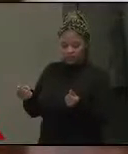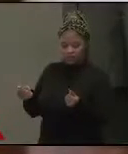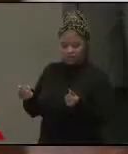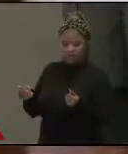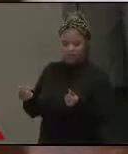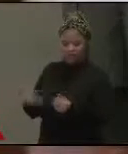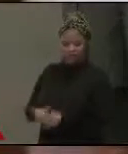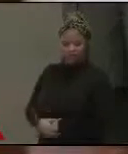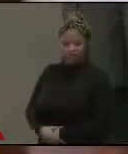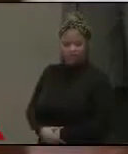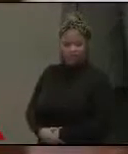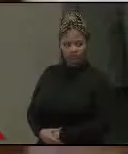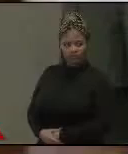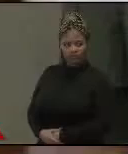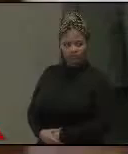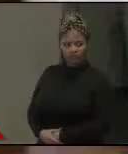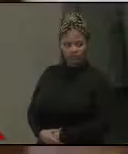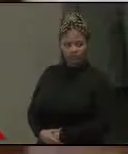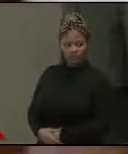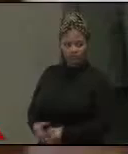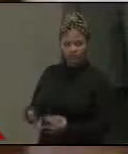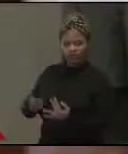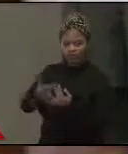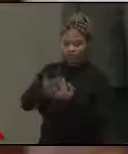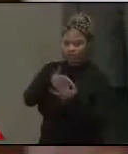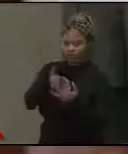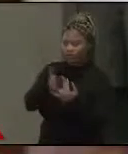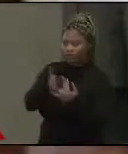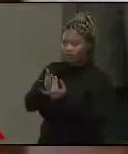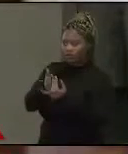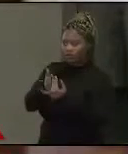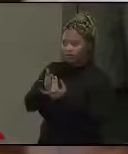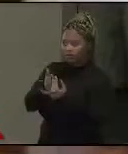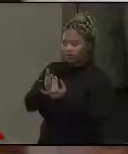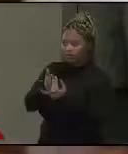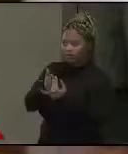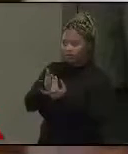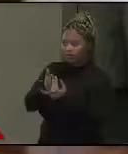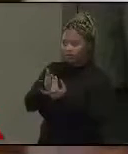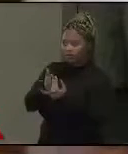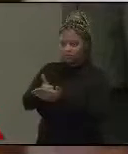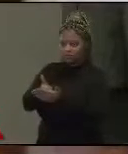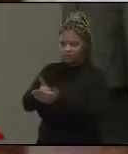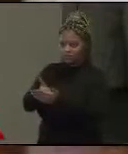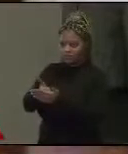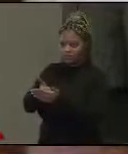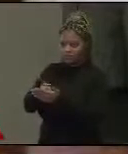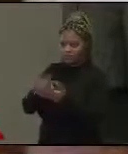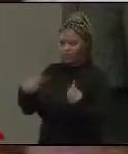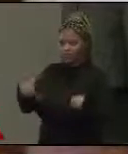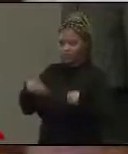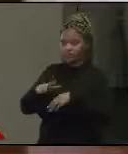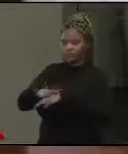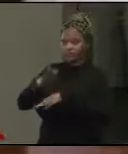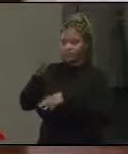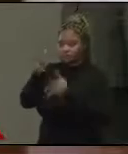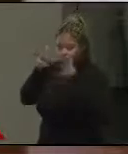problem. The shortcut is not helping, so we are more interested now in the